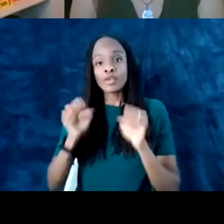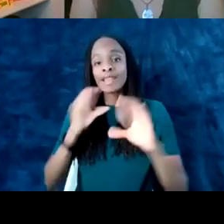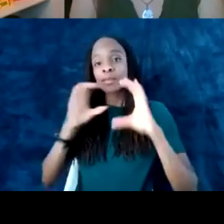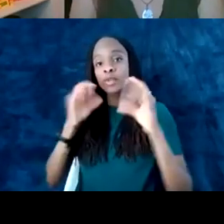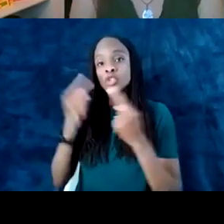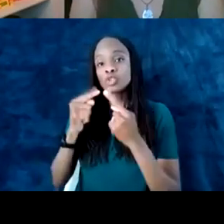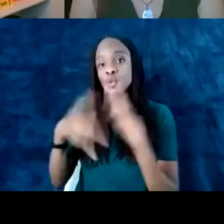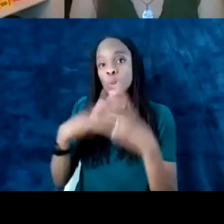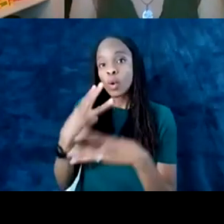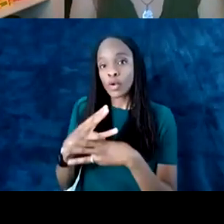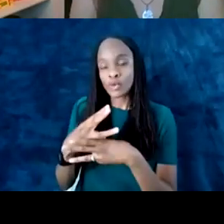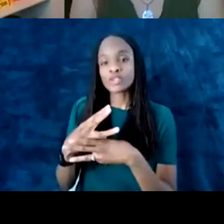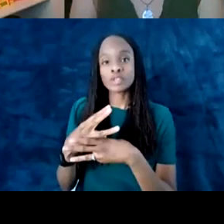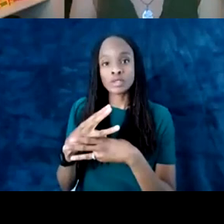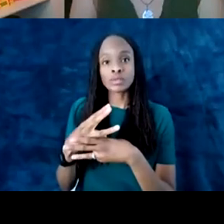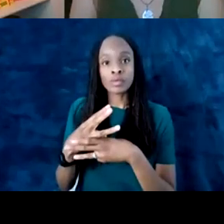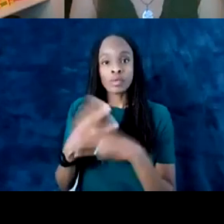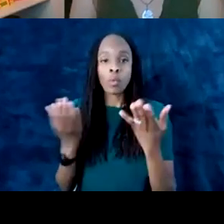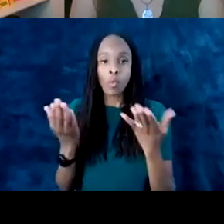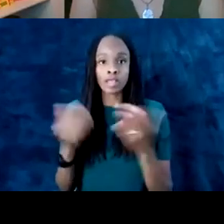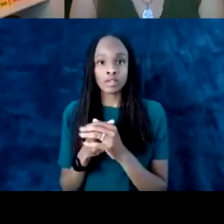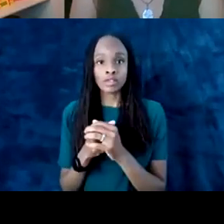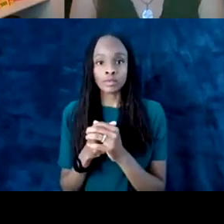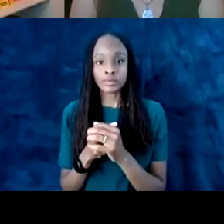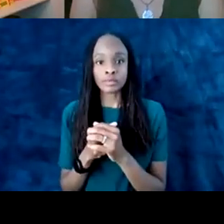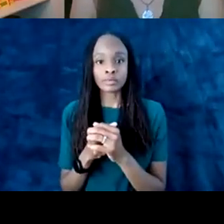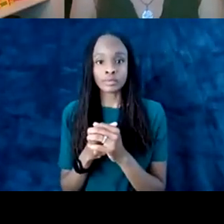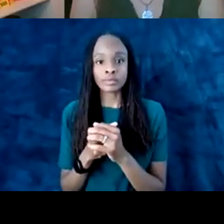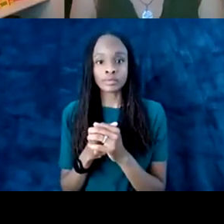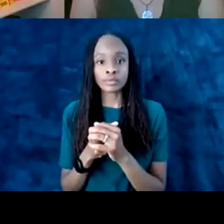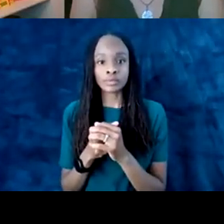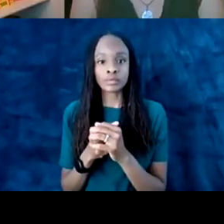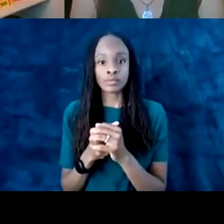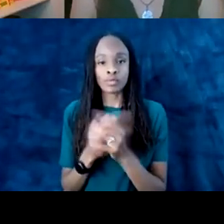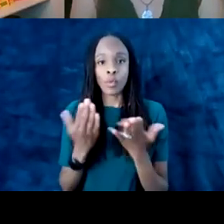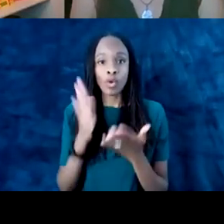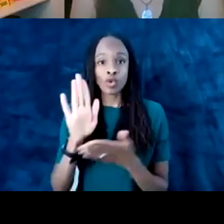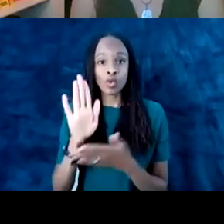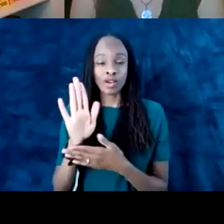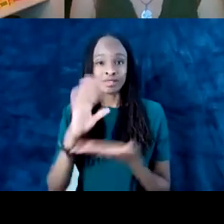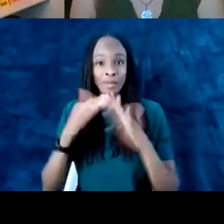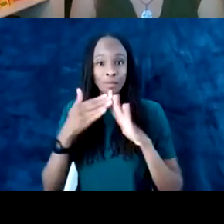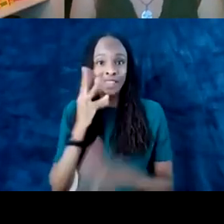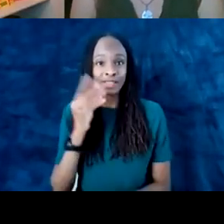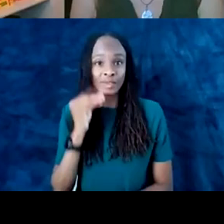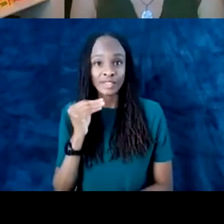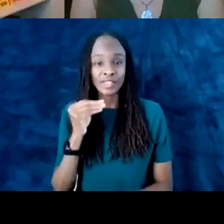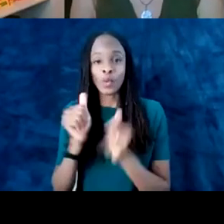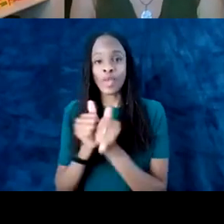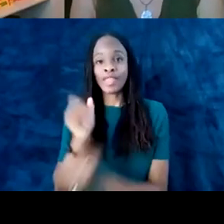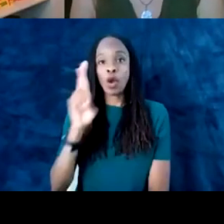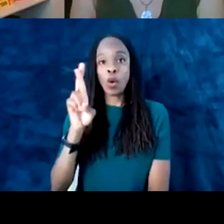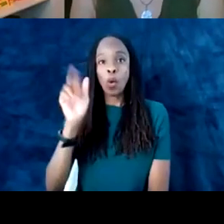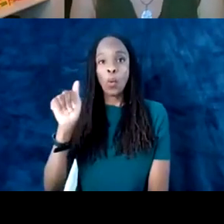world, you know, what it is that your community is experiencing. And so with RAD, that's